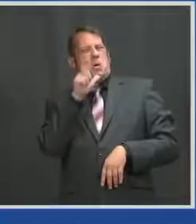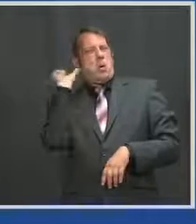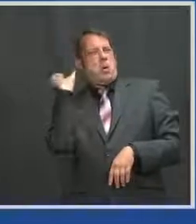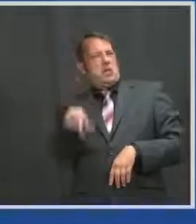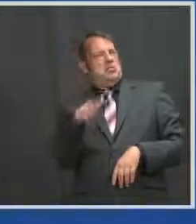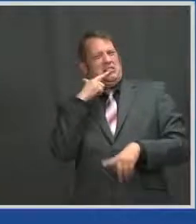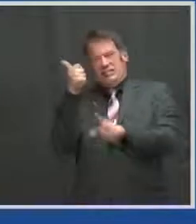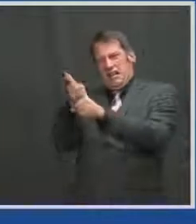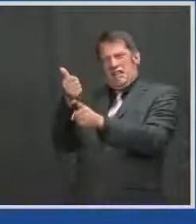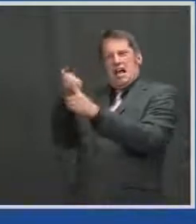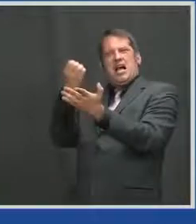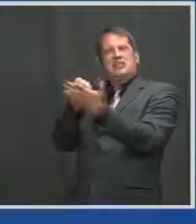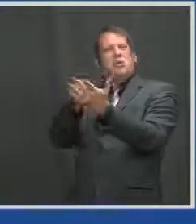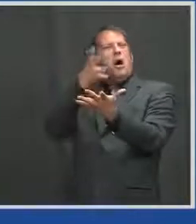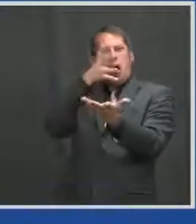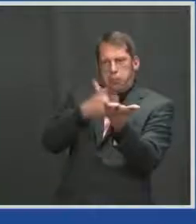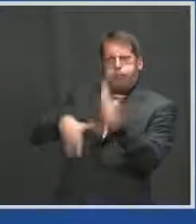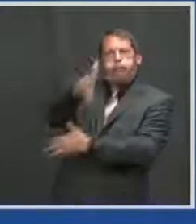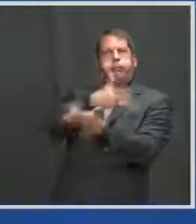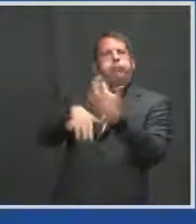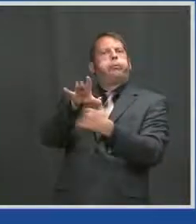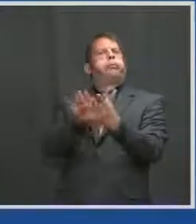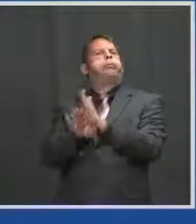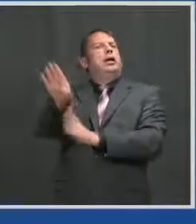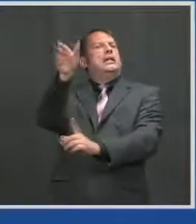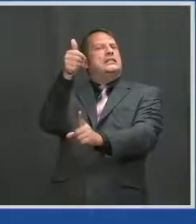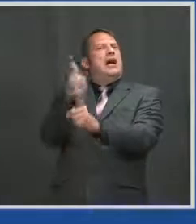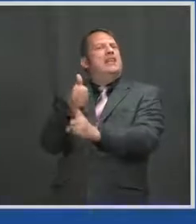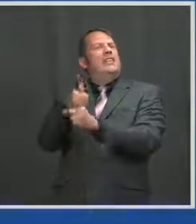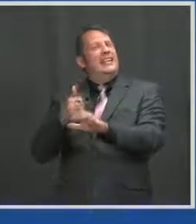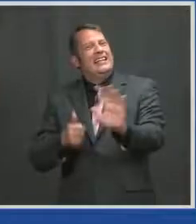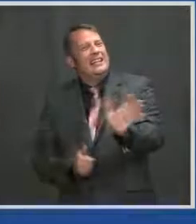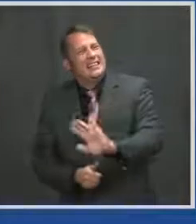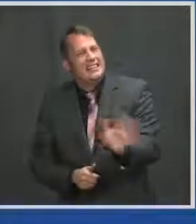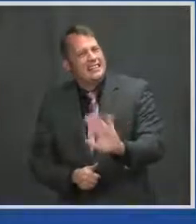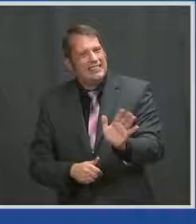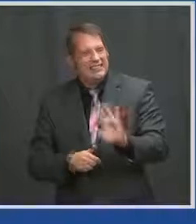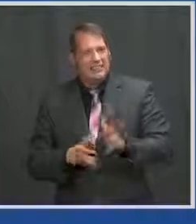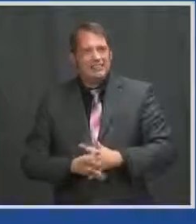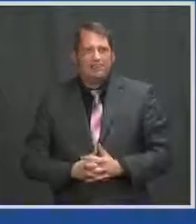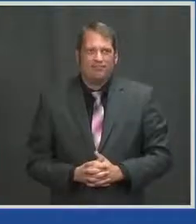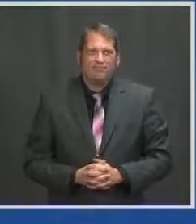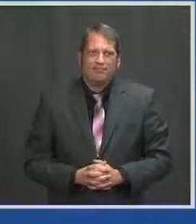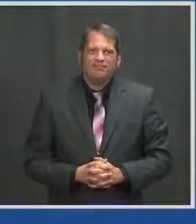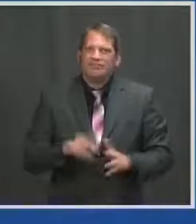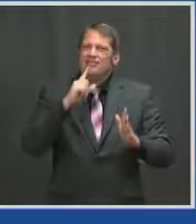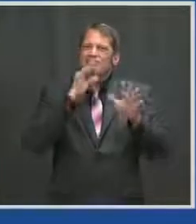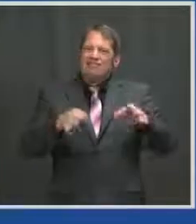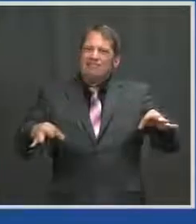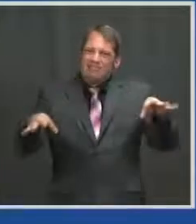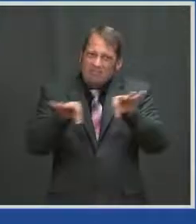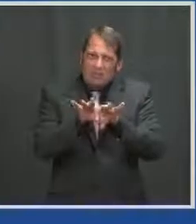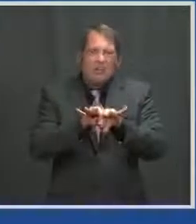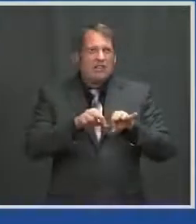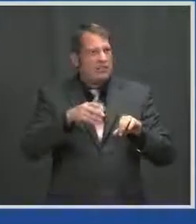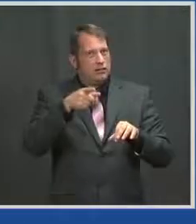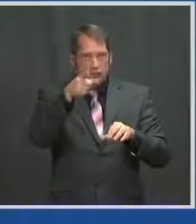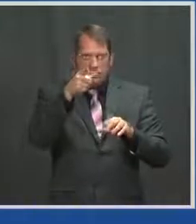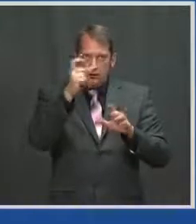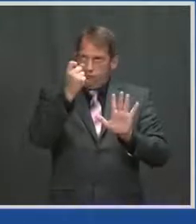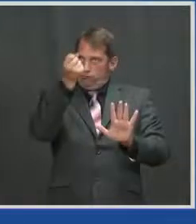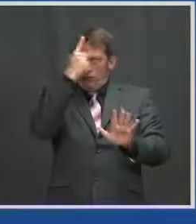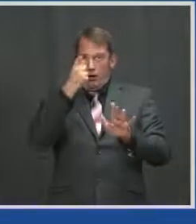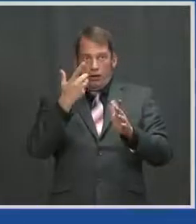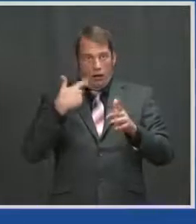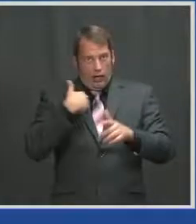Today's report just underscores, in my view, how vital the actions we're taking are. Checks to people who are